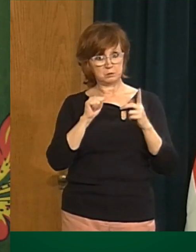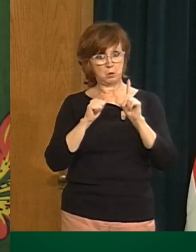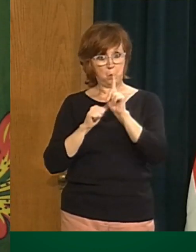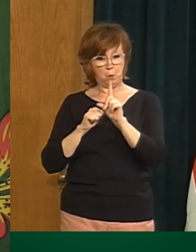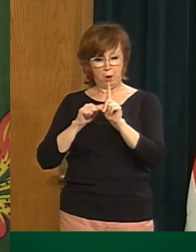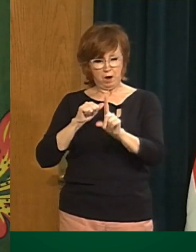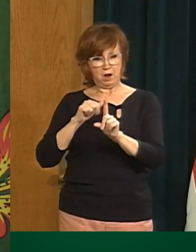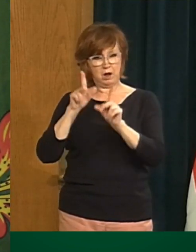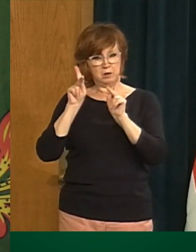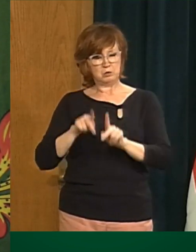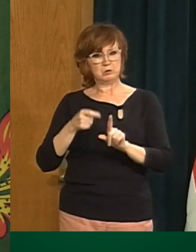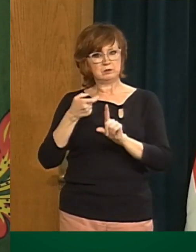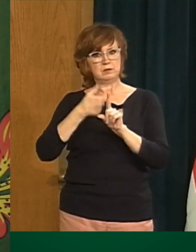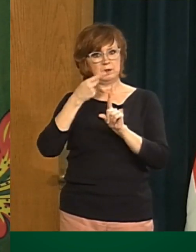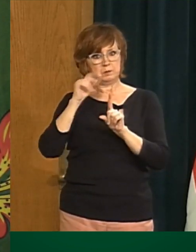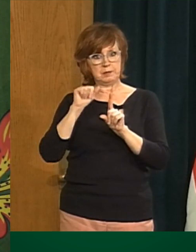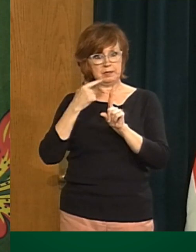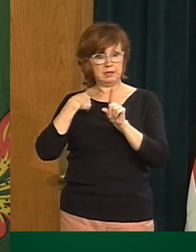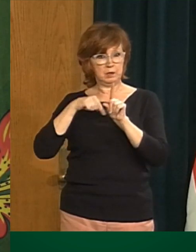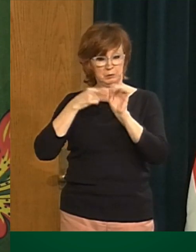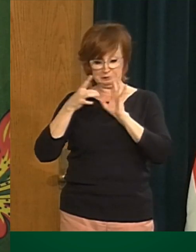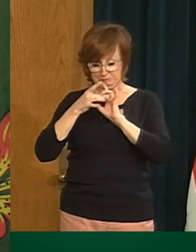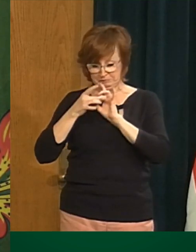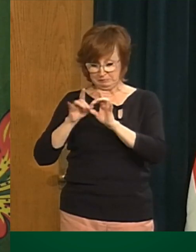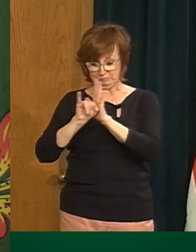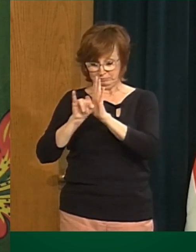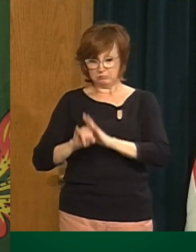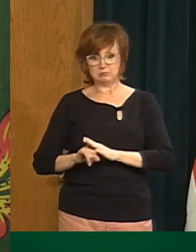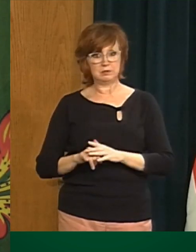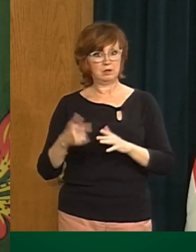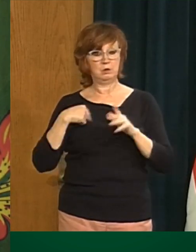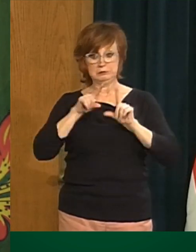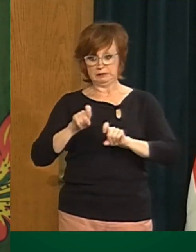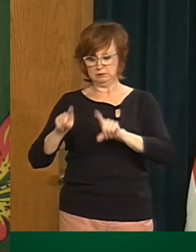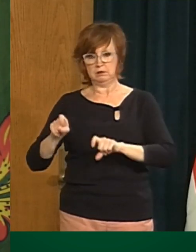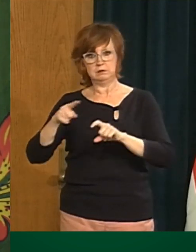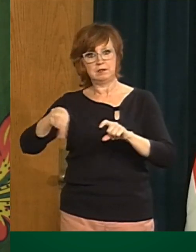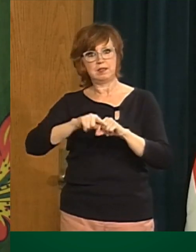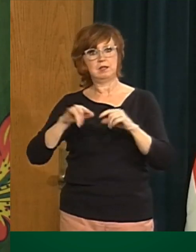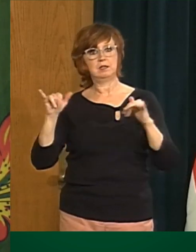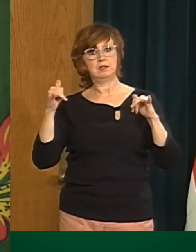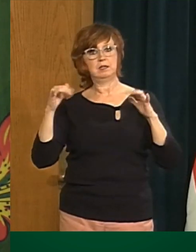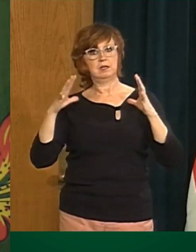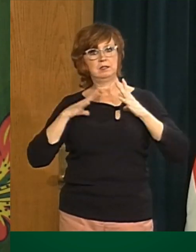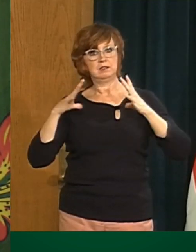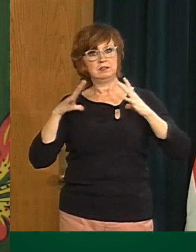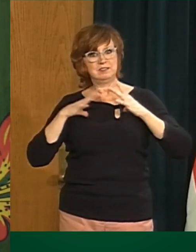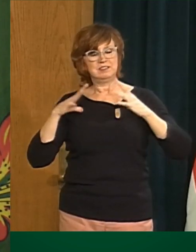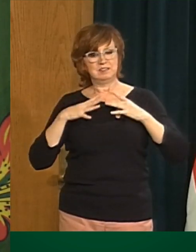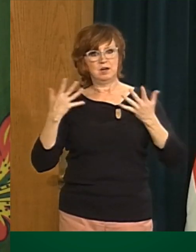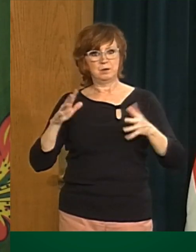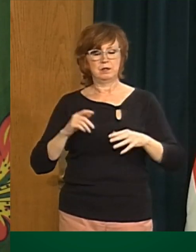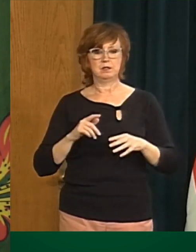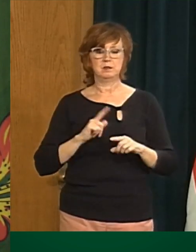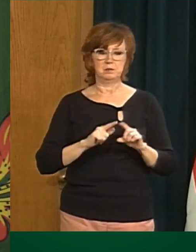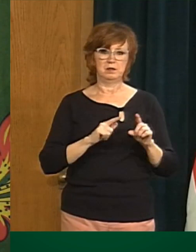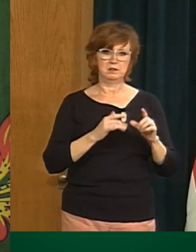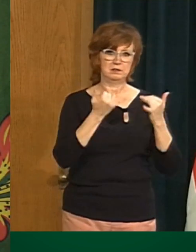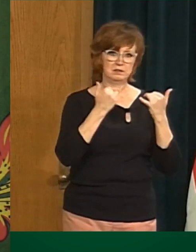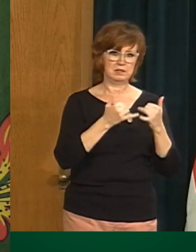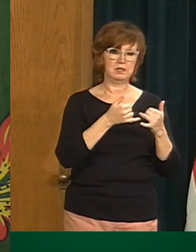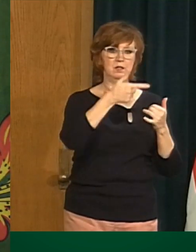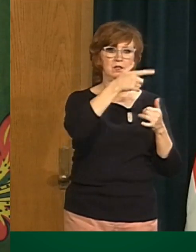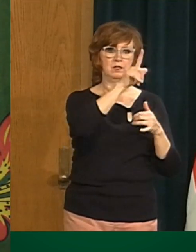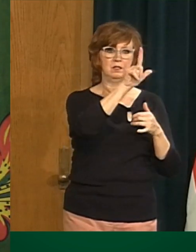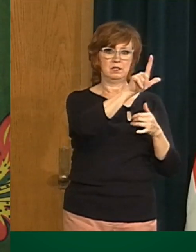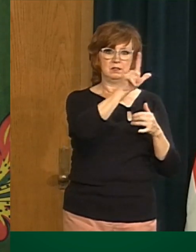incident we had in Prince Albert. The difference in La Loche is we have a number of more contacts to follow up on and to